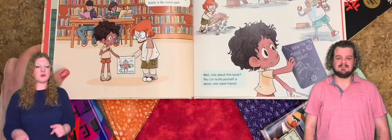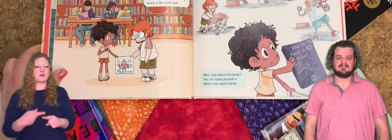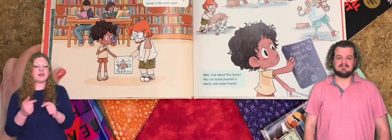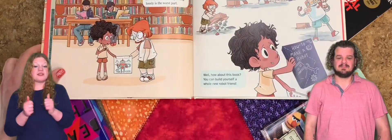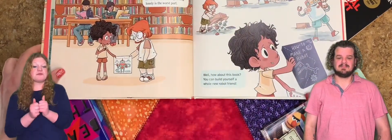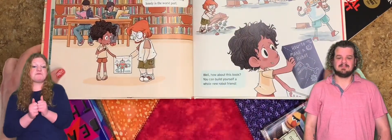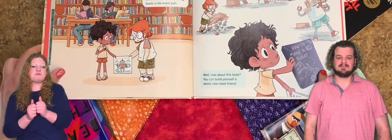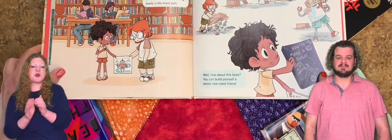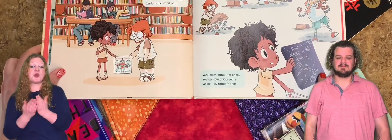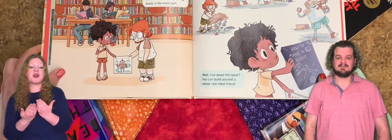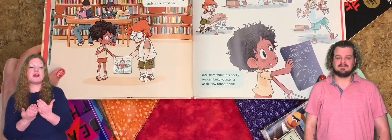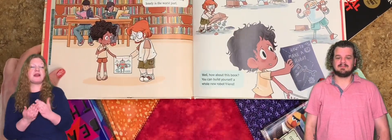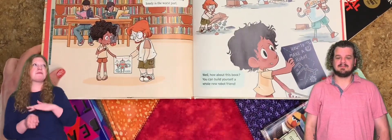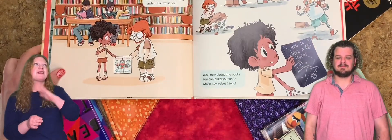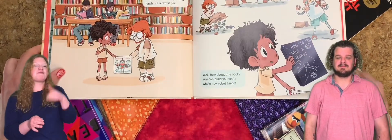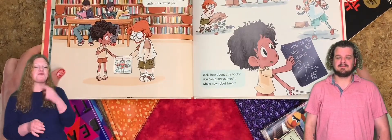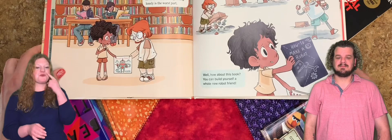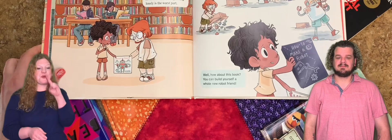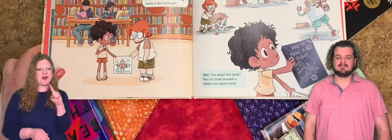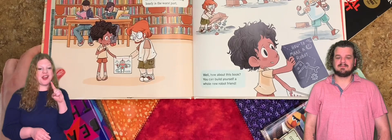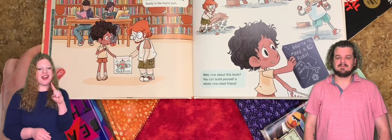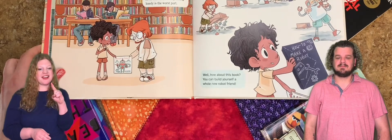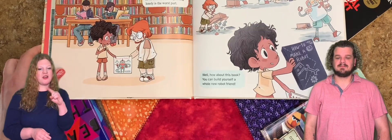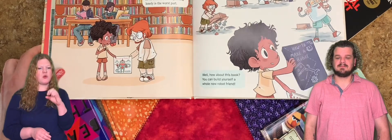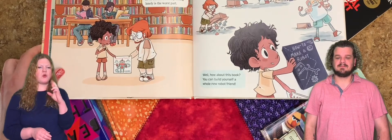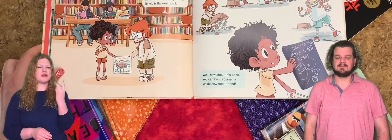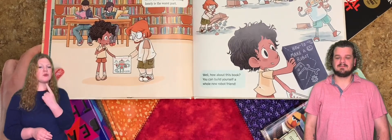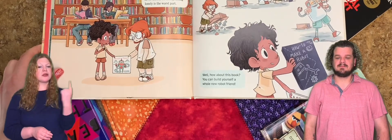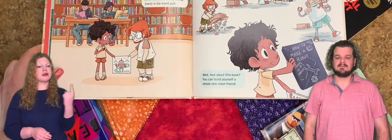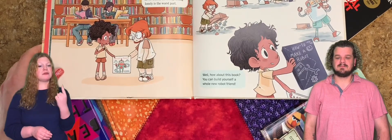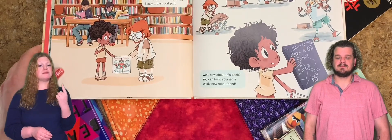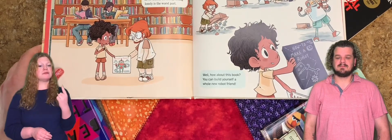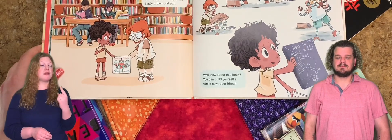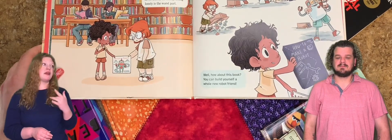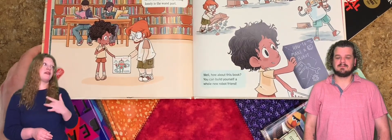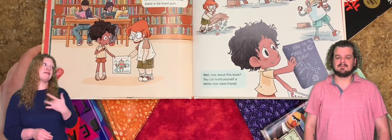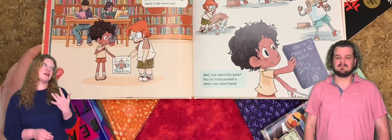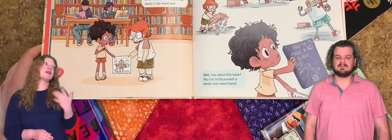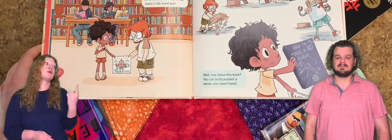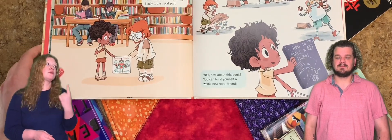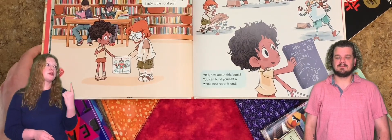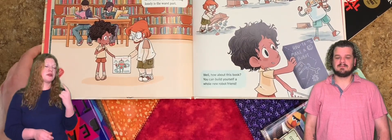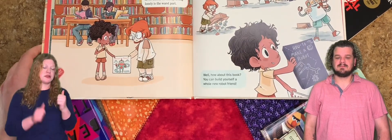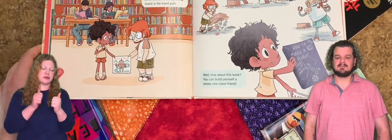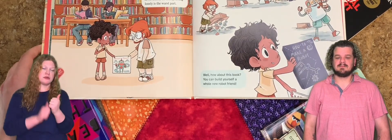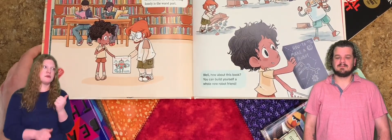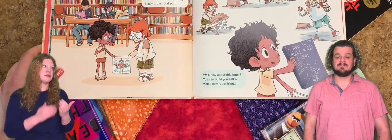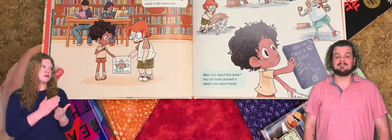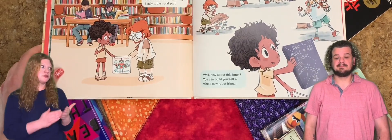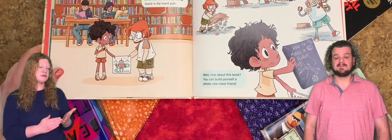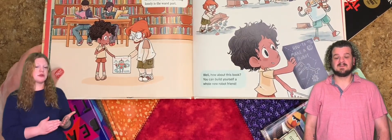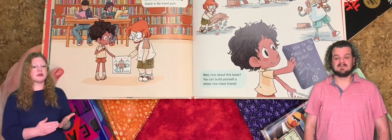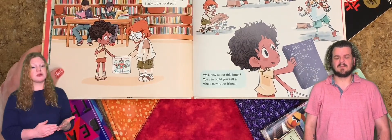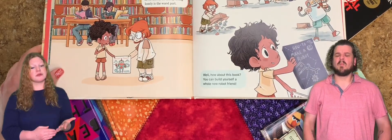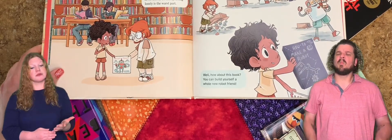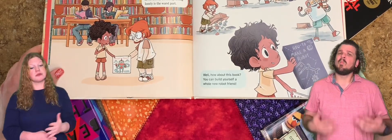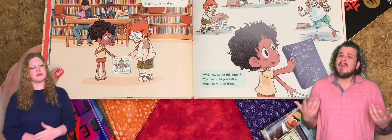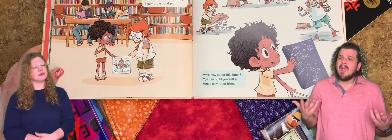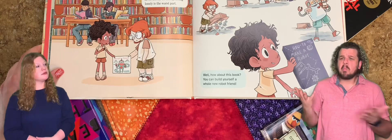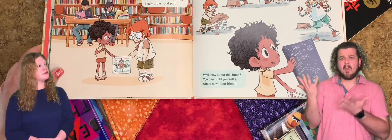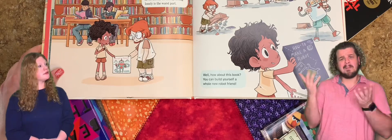When I'm with this book, I'm never bored or lonely. Being lonely is the worst